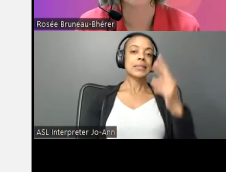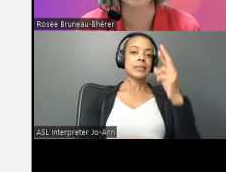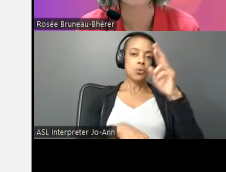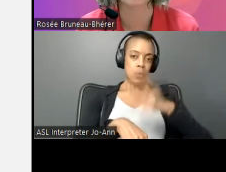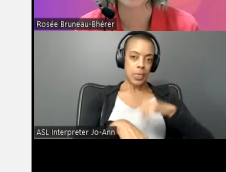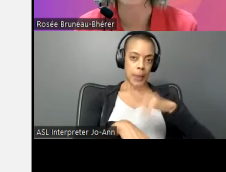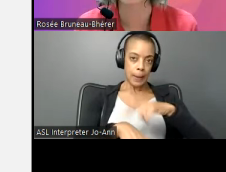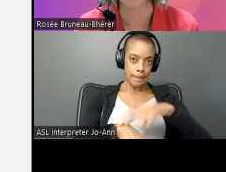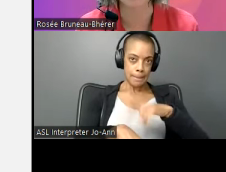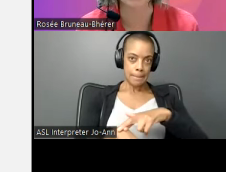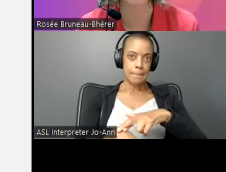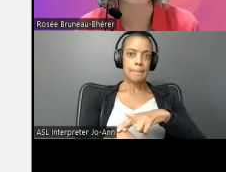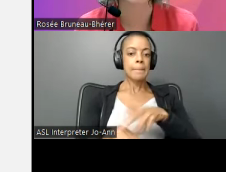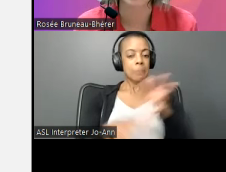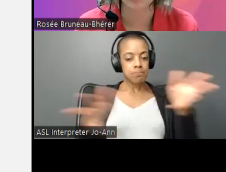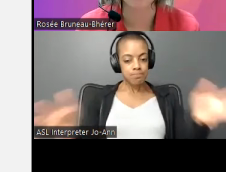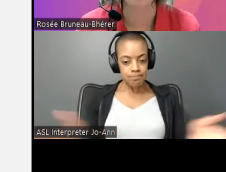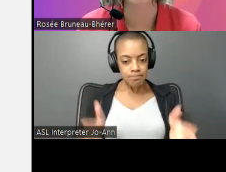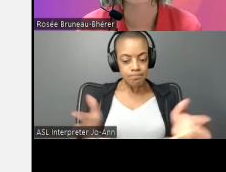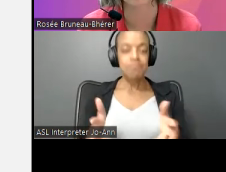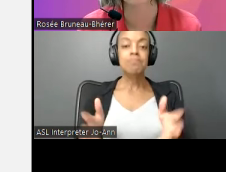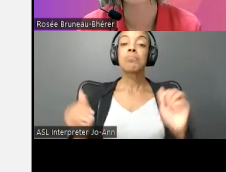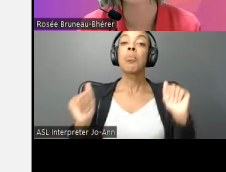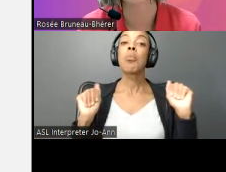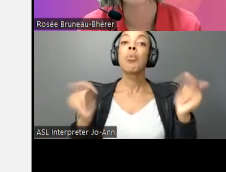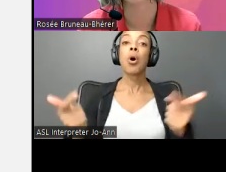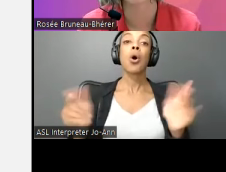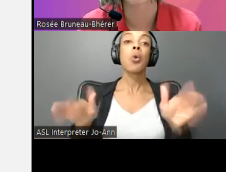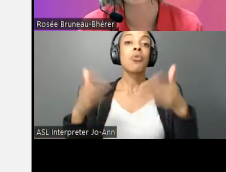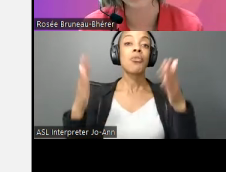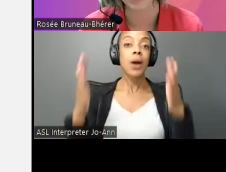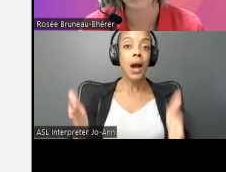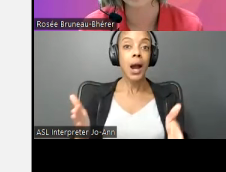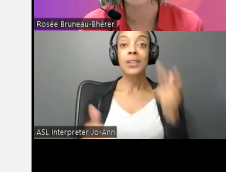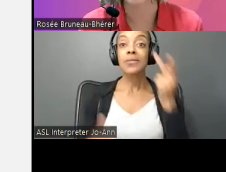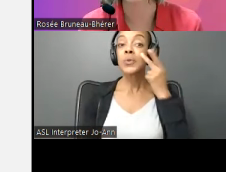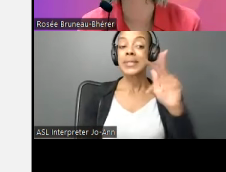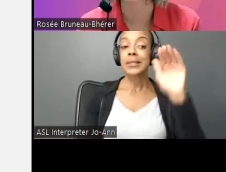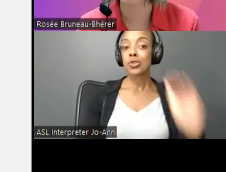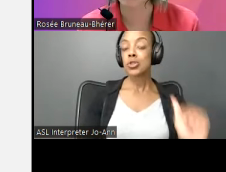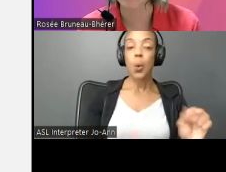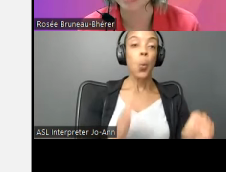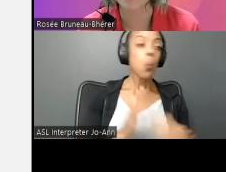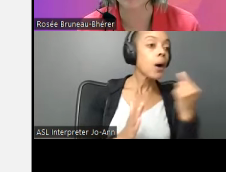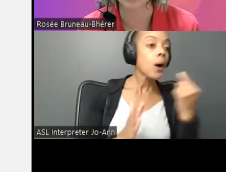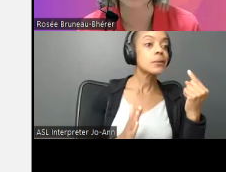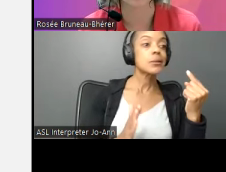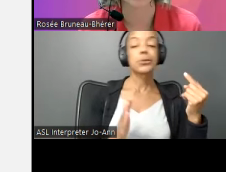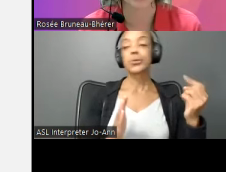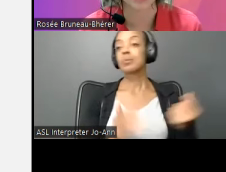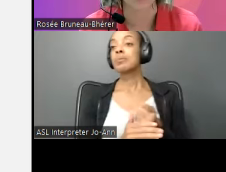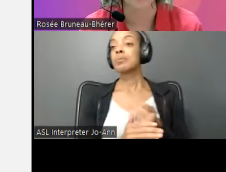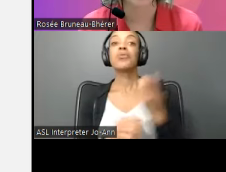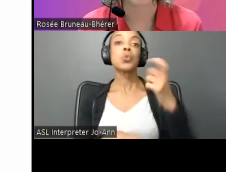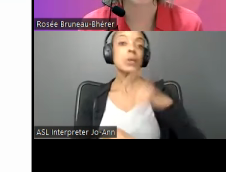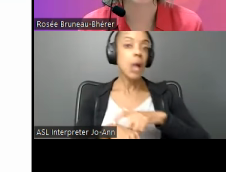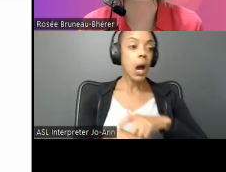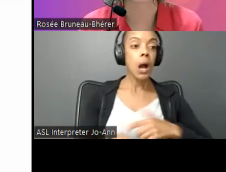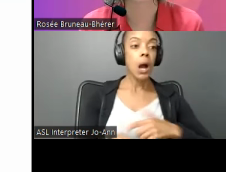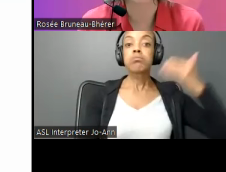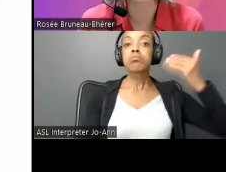encouraging all the service providers, whether they see the child once or several times or regularly, to be